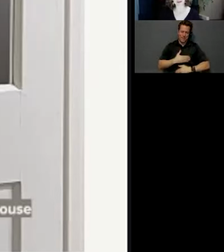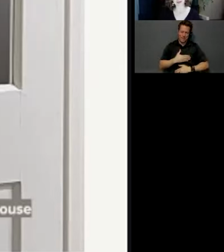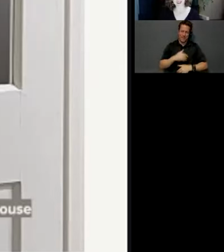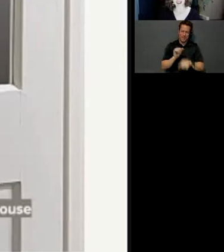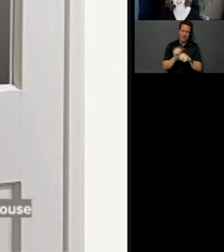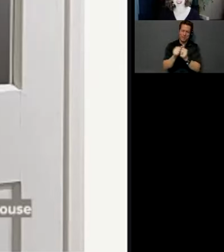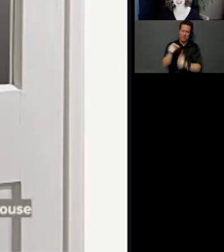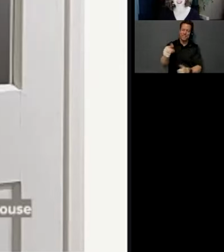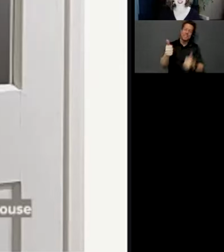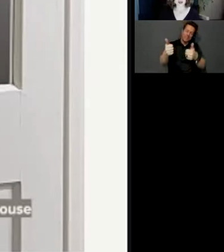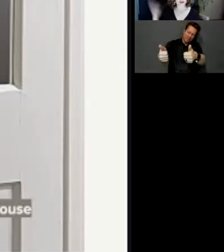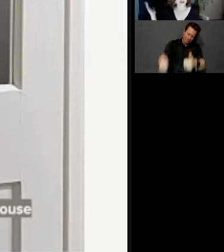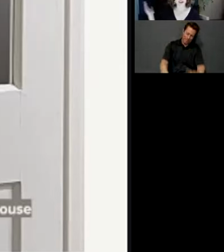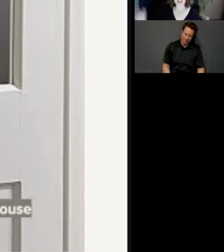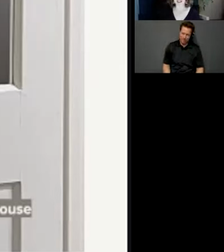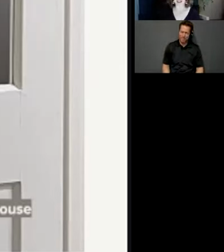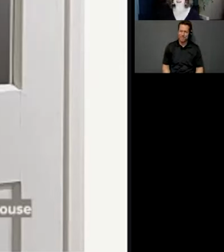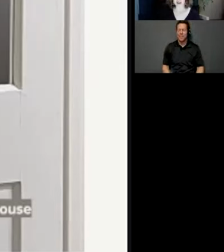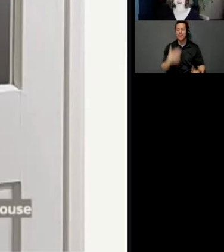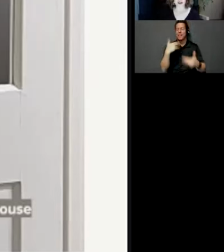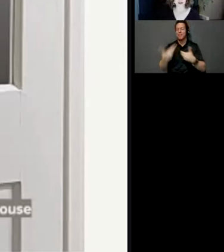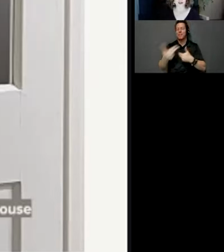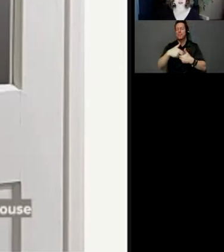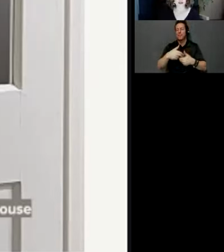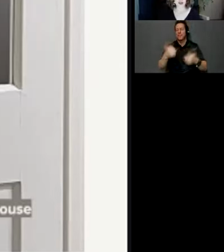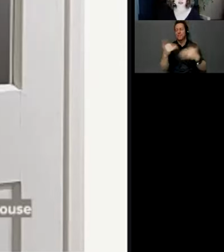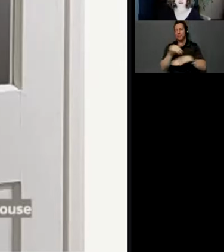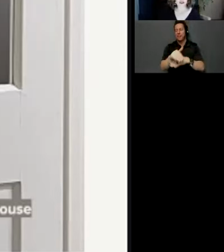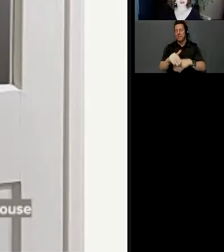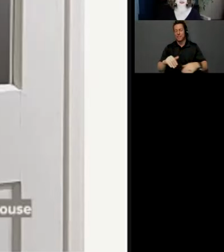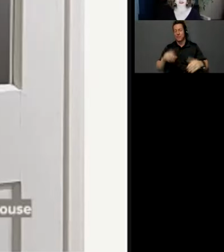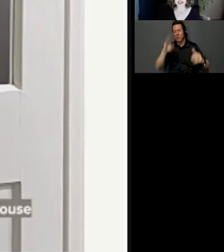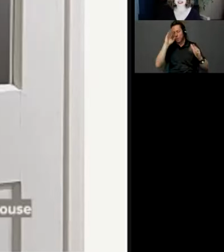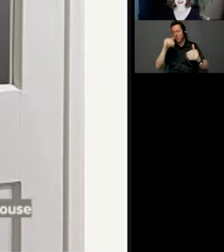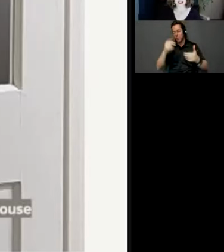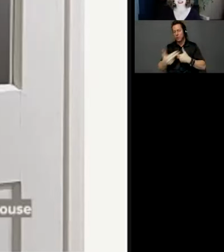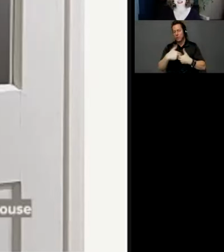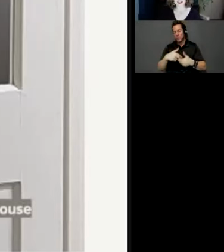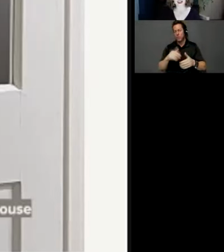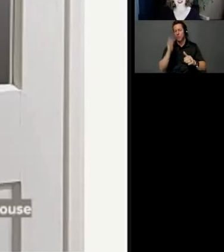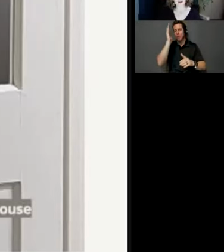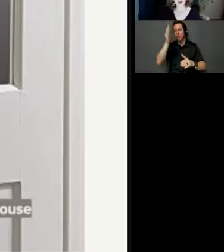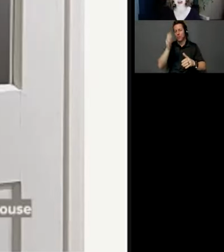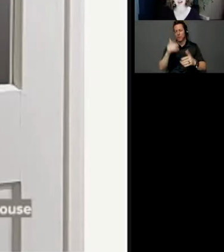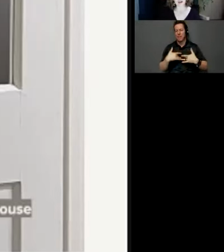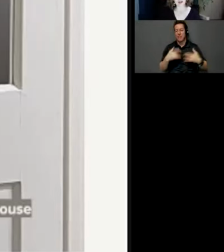you. And thank you all for joining us tonight. We hope that you will join us for future events and